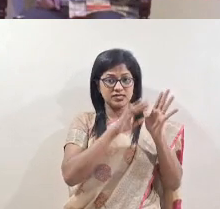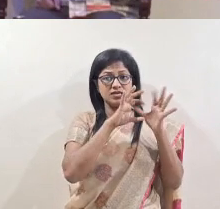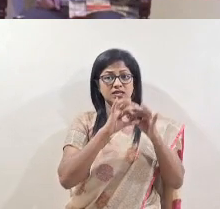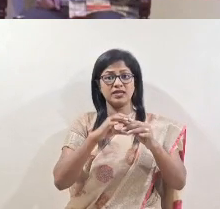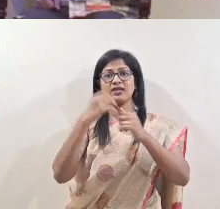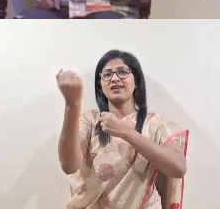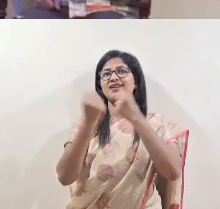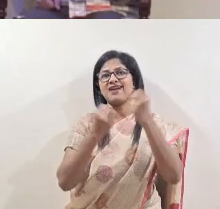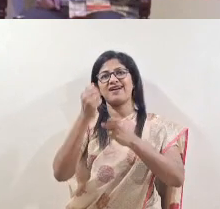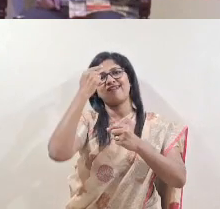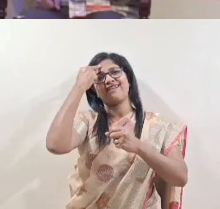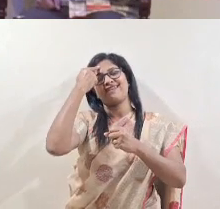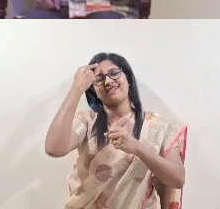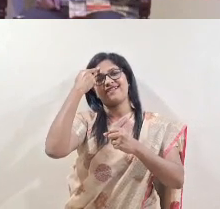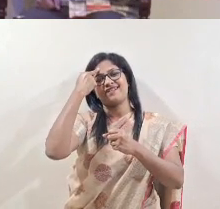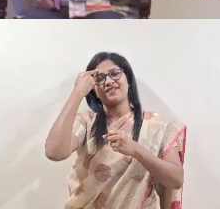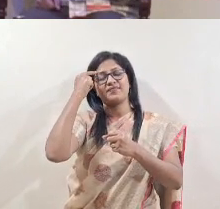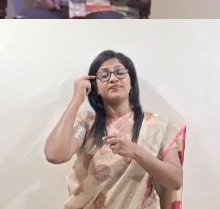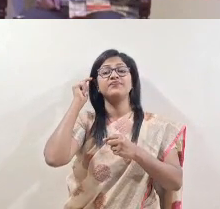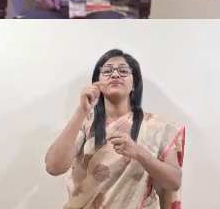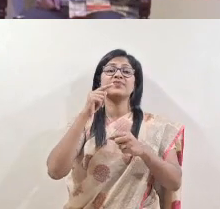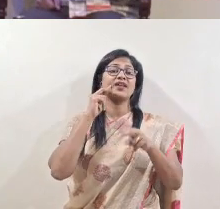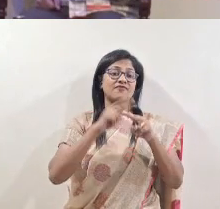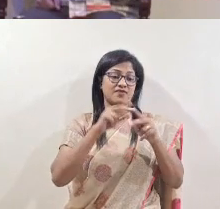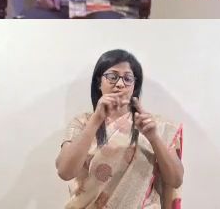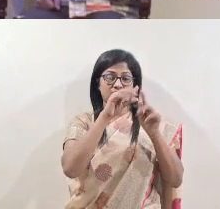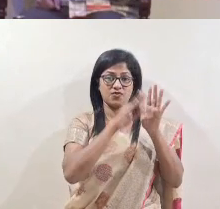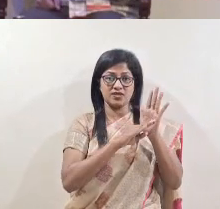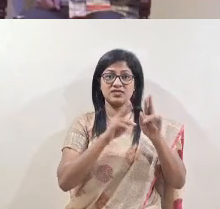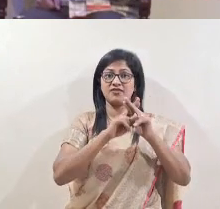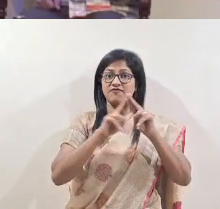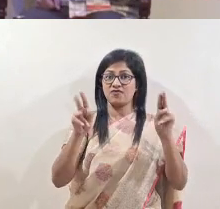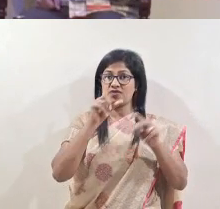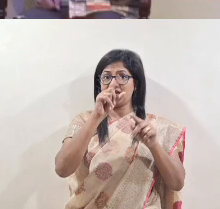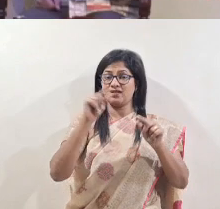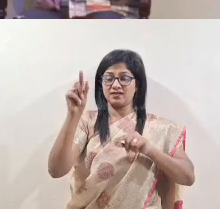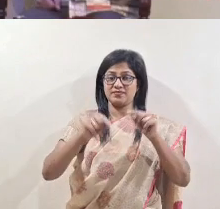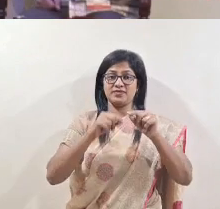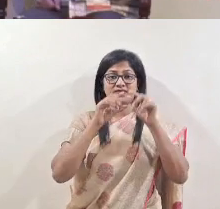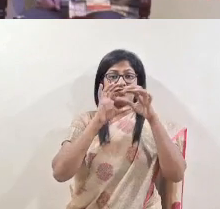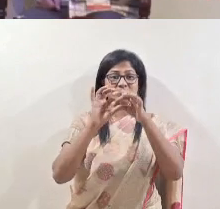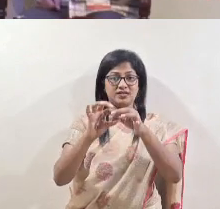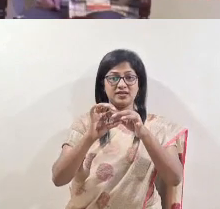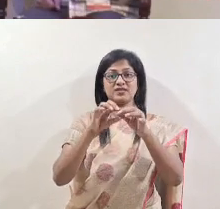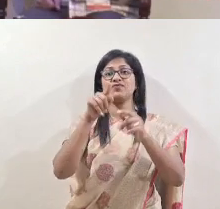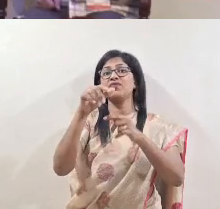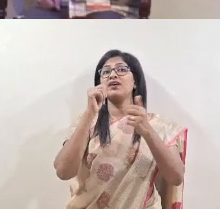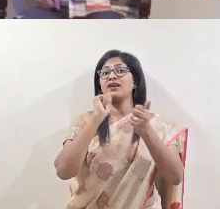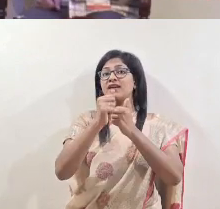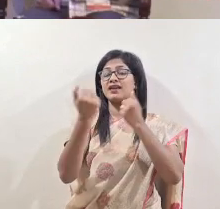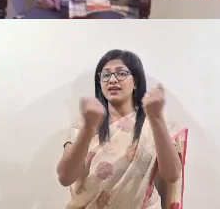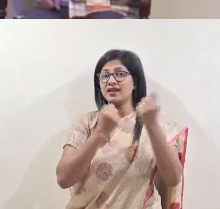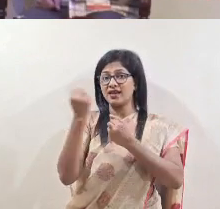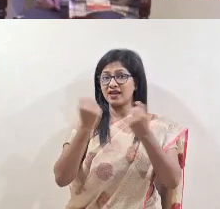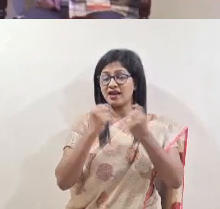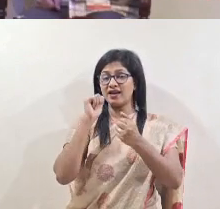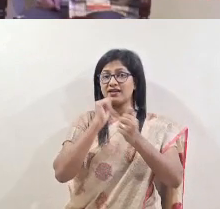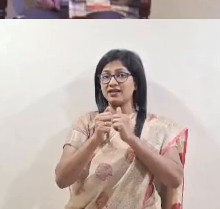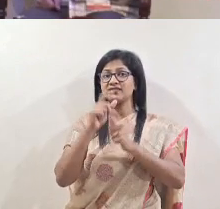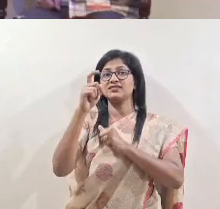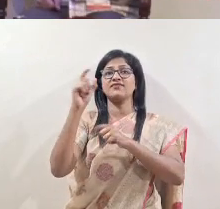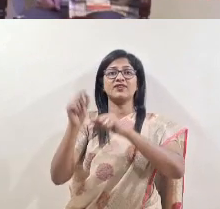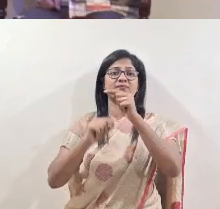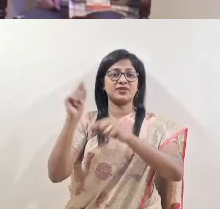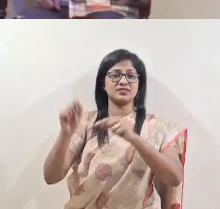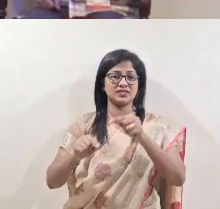only. So if those policies are implemented 100%, we will only be able to reduce crashes by only 7%. The rest of